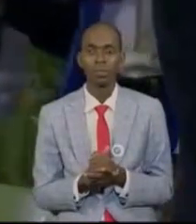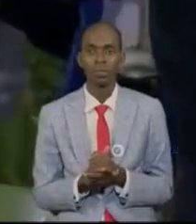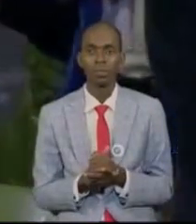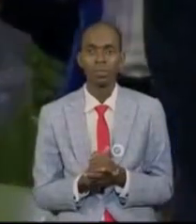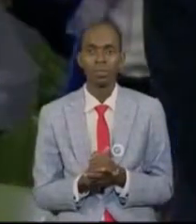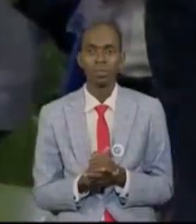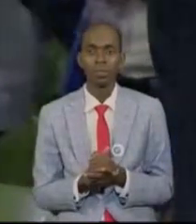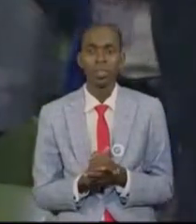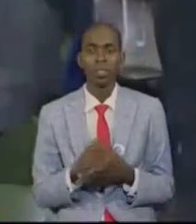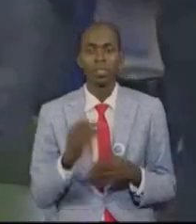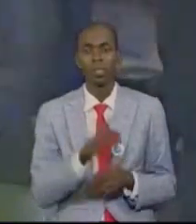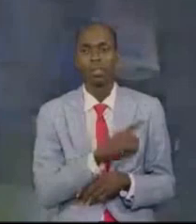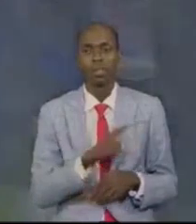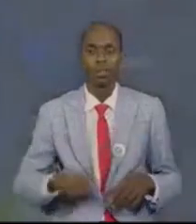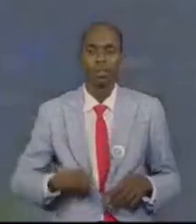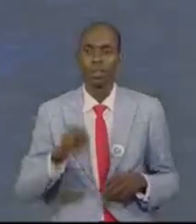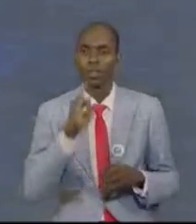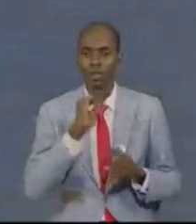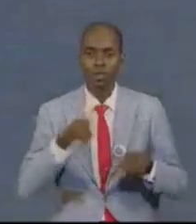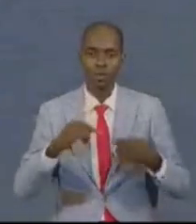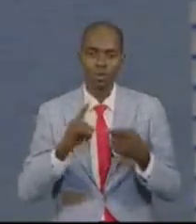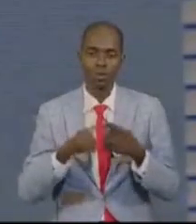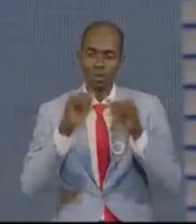The Lord is going to bless you now.